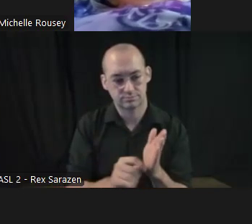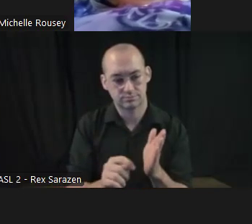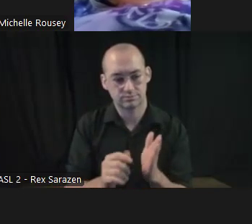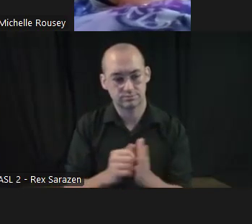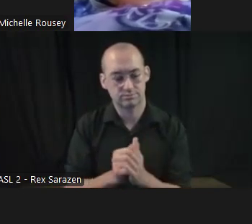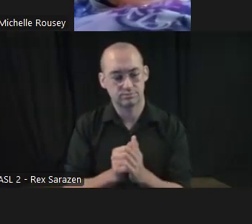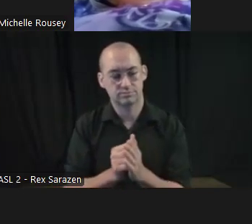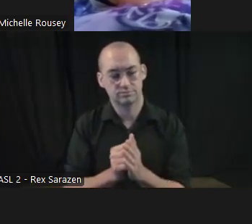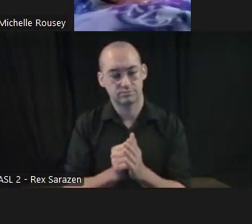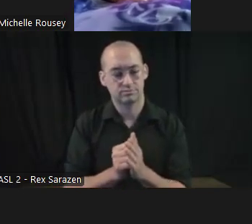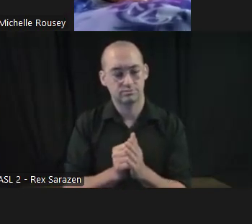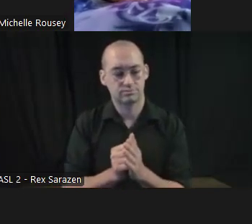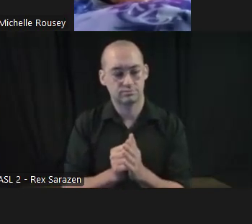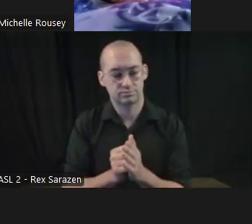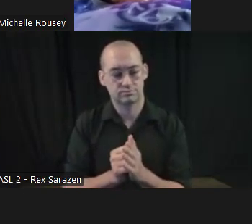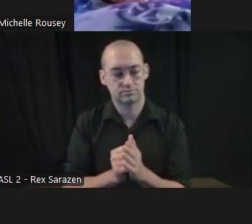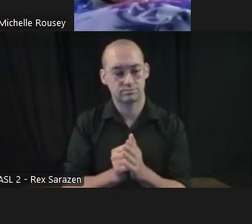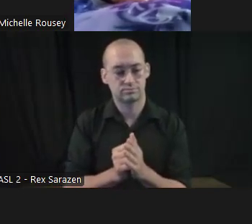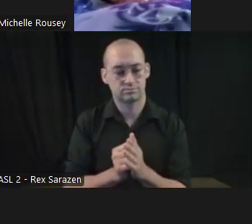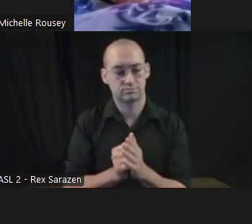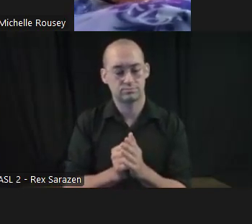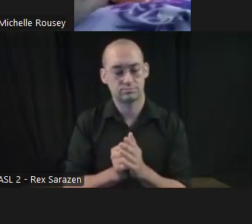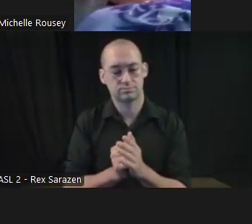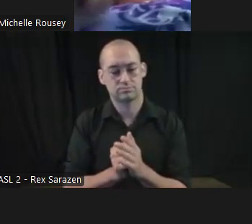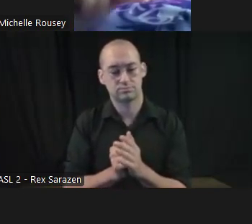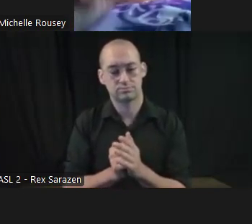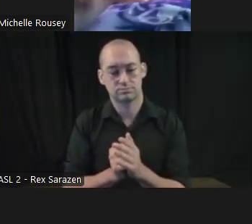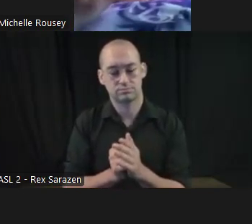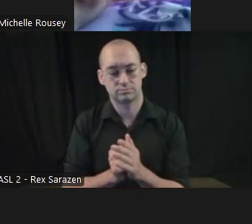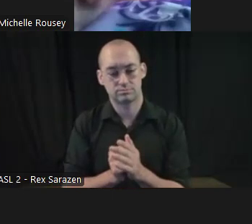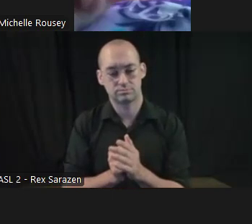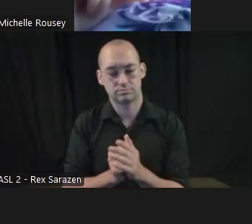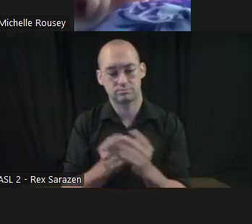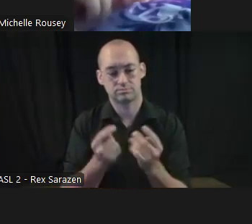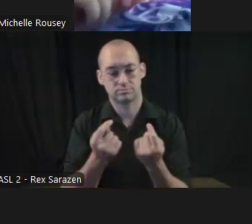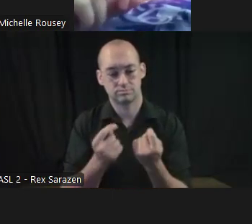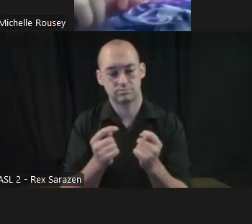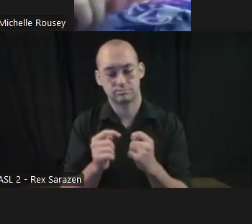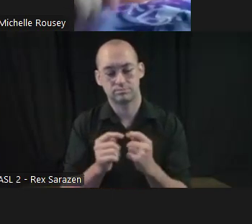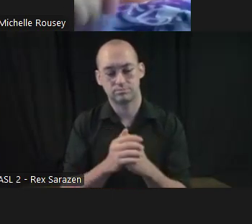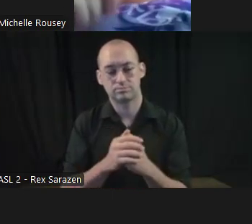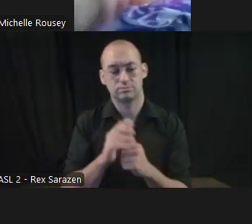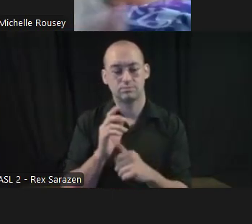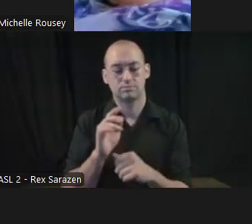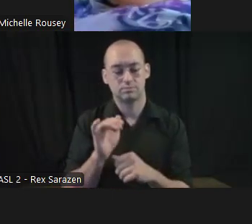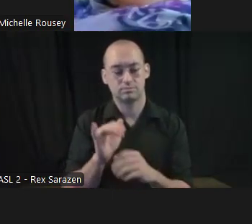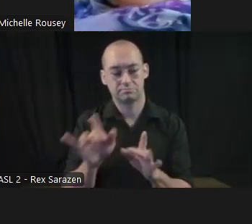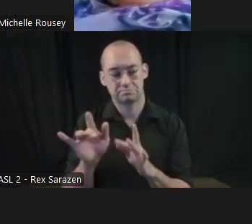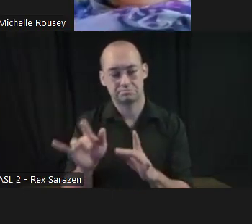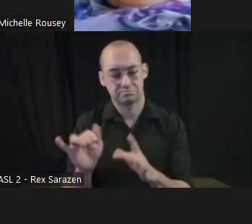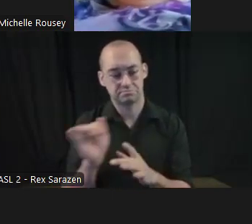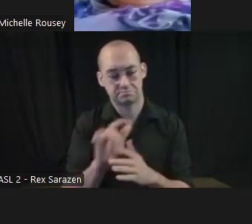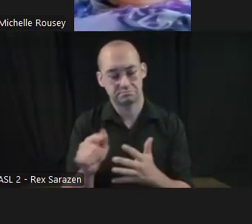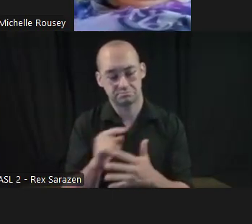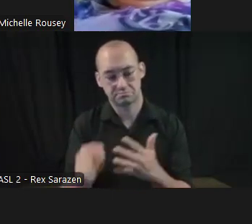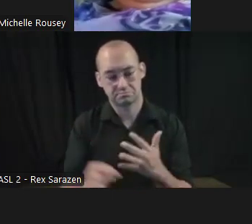this intelligently, carefully, cautiously, empathetically, all of those things, so that people don't continue to get